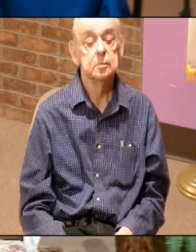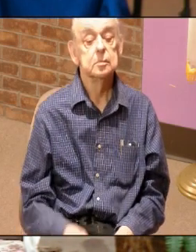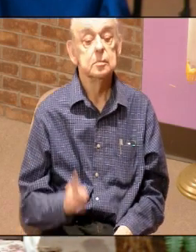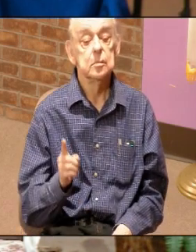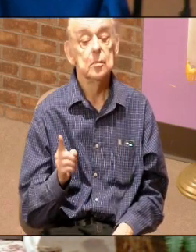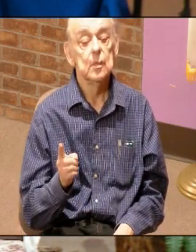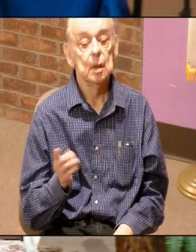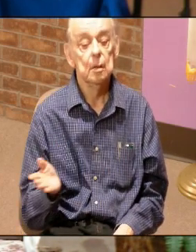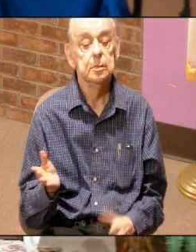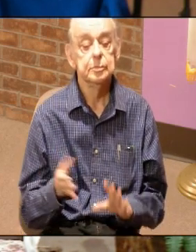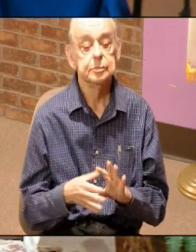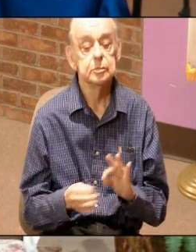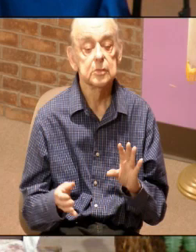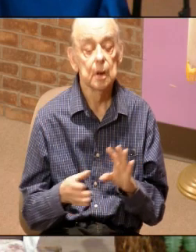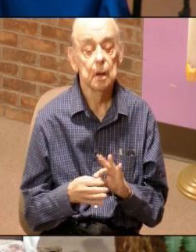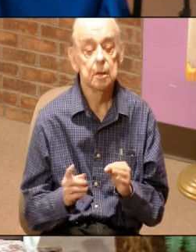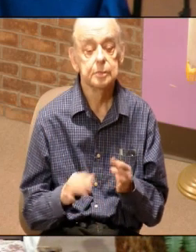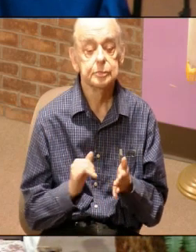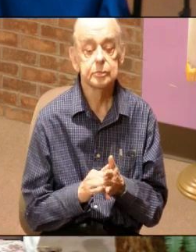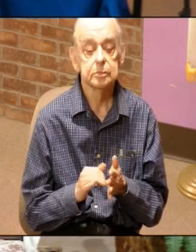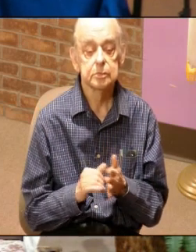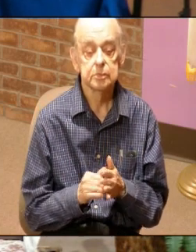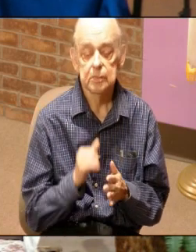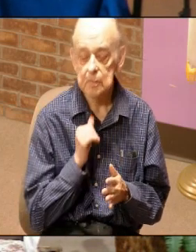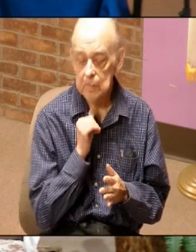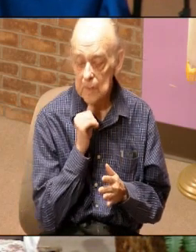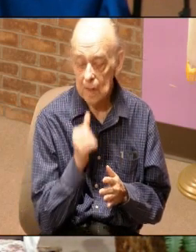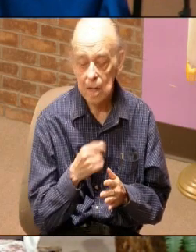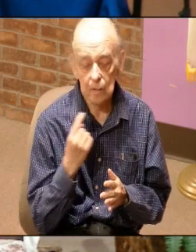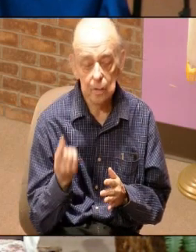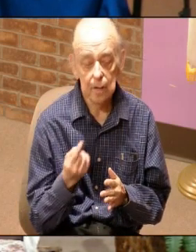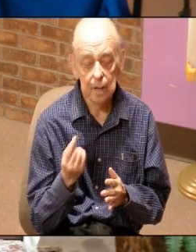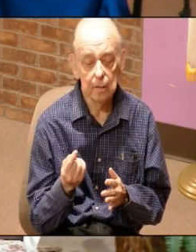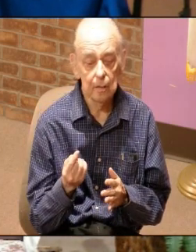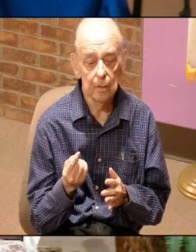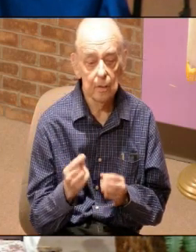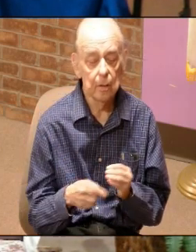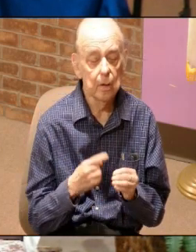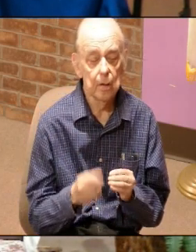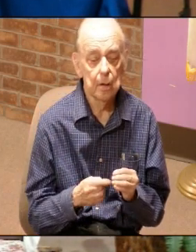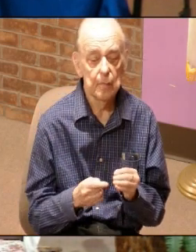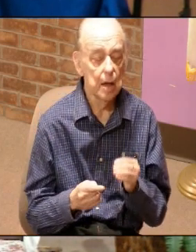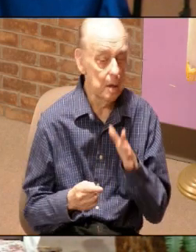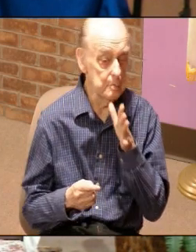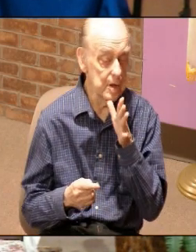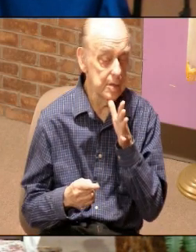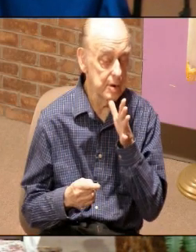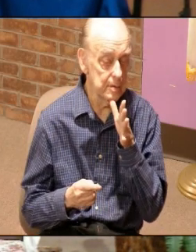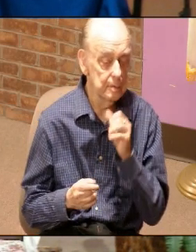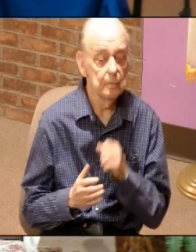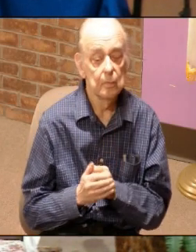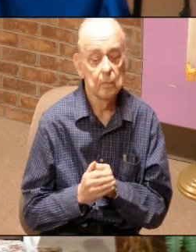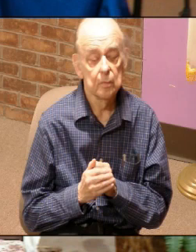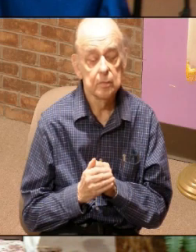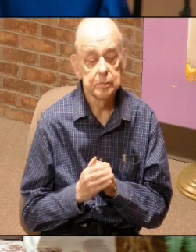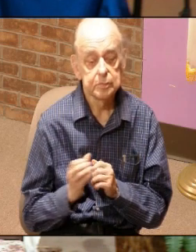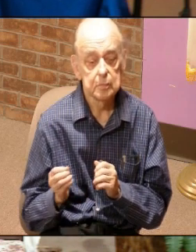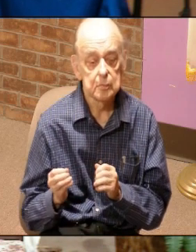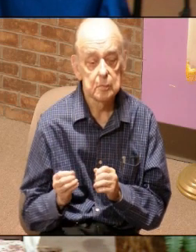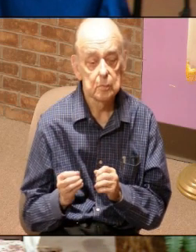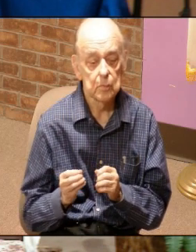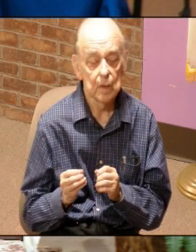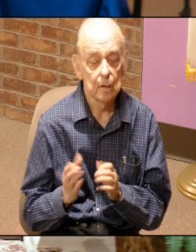there's some stories about this because it's not just about a mother. And so